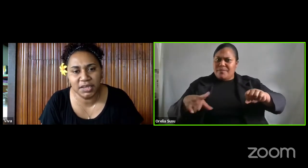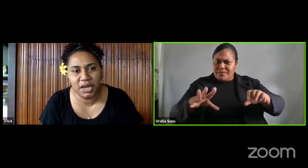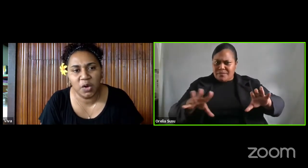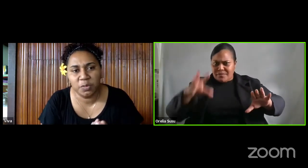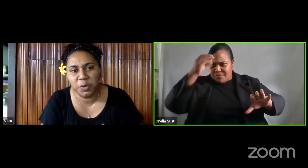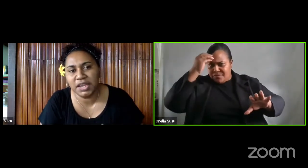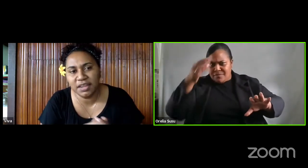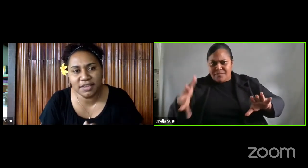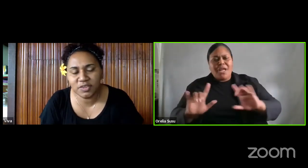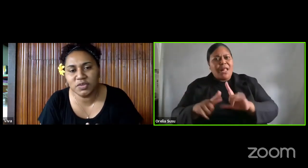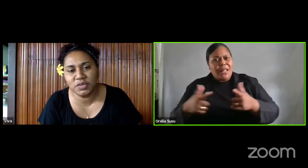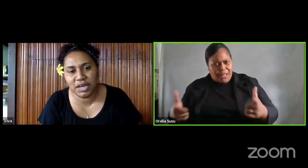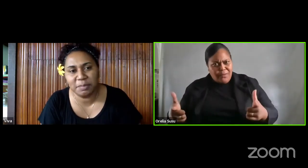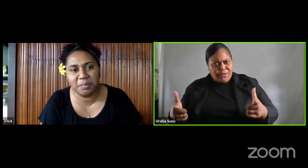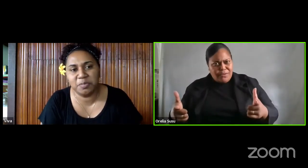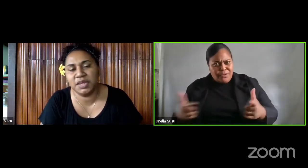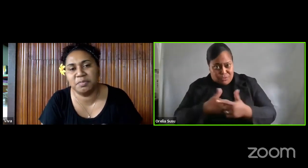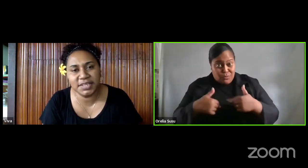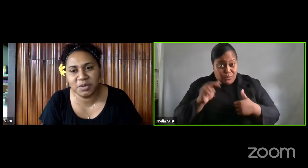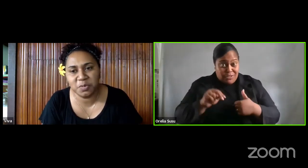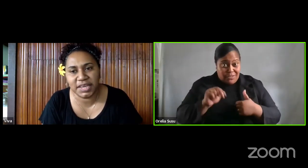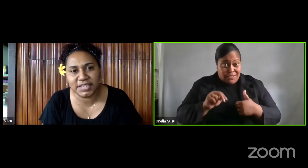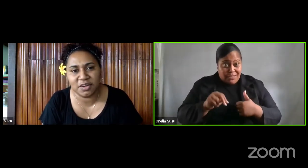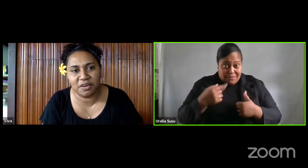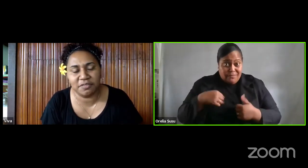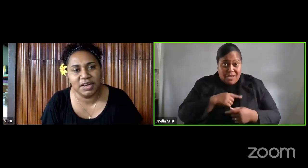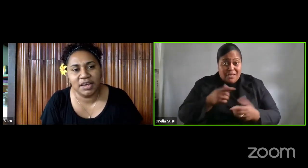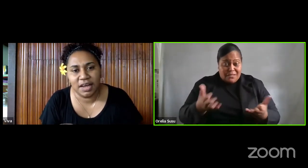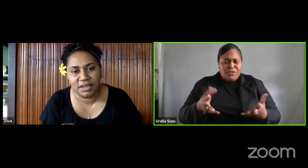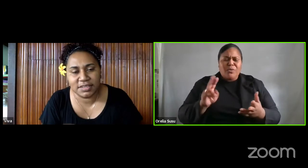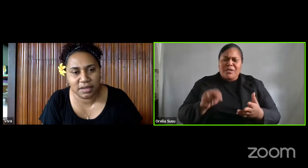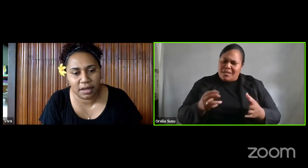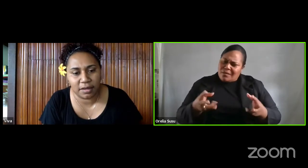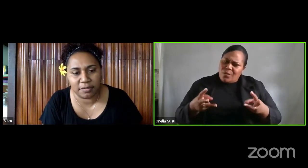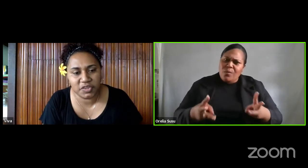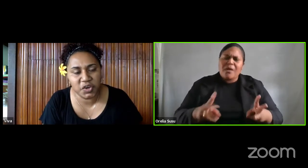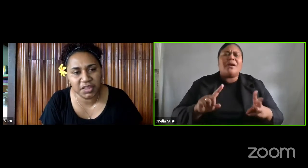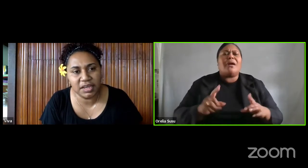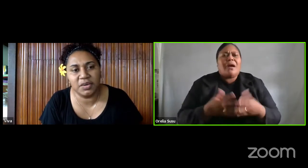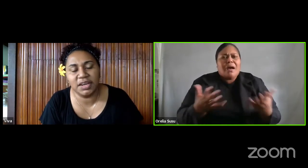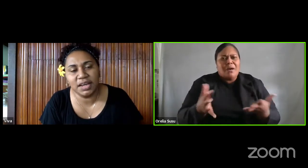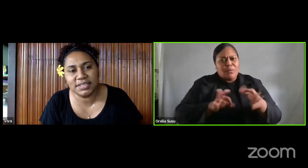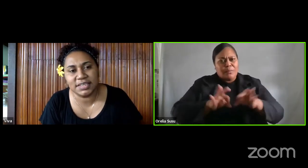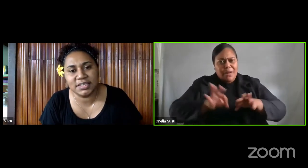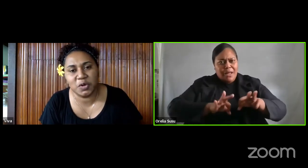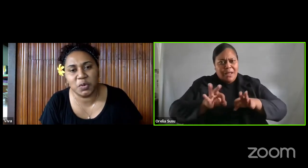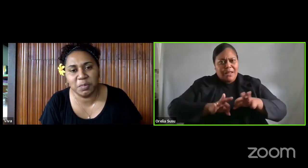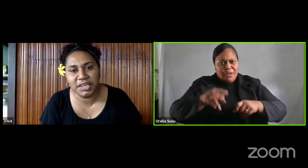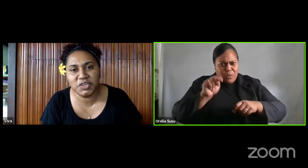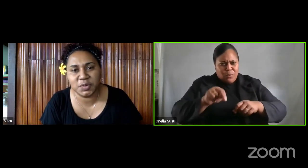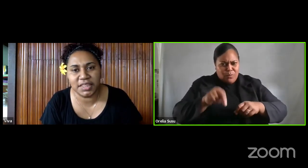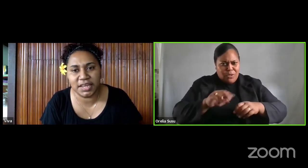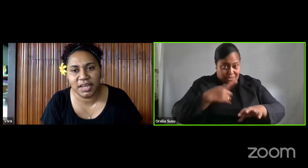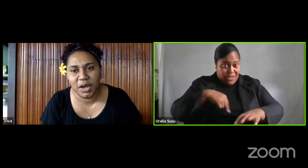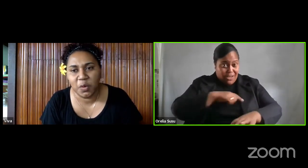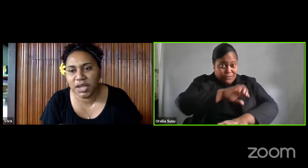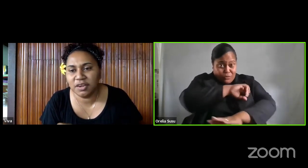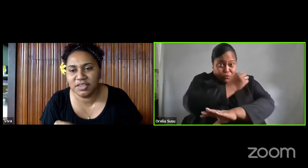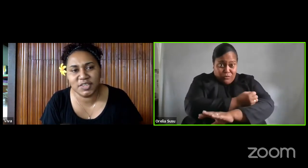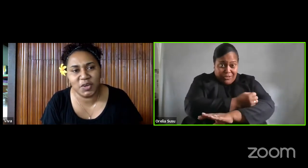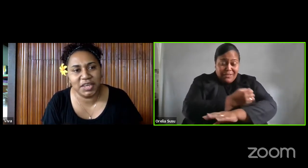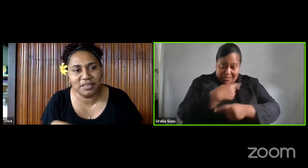speak we need to come up with better ways of us uh strengthening our analysis so make sure that